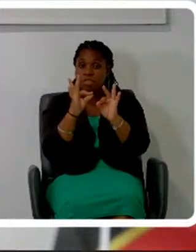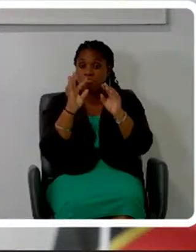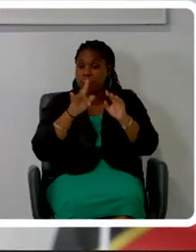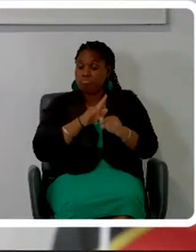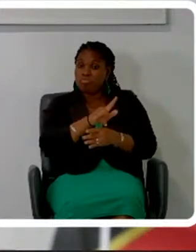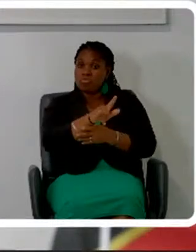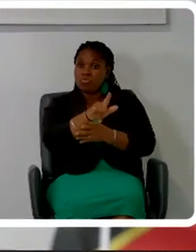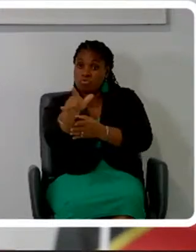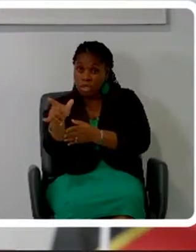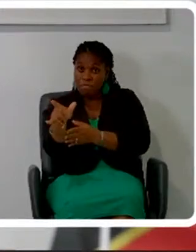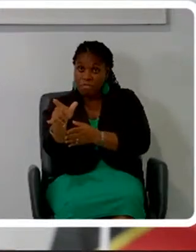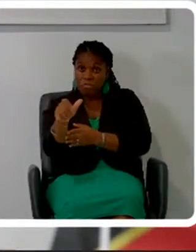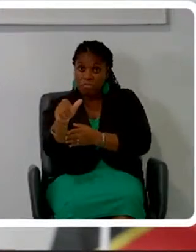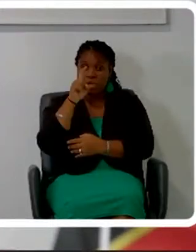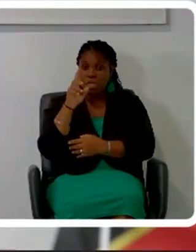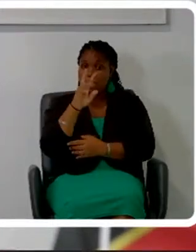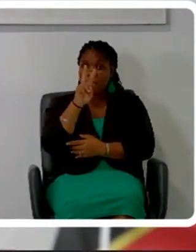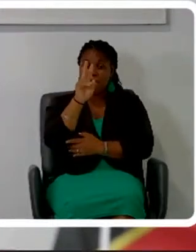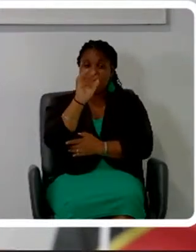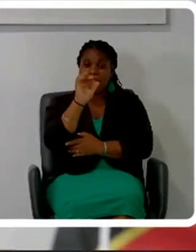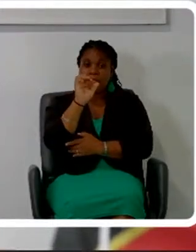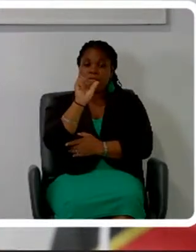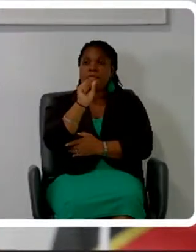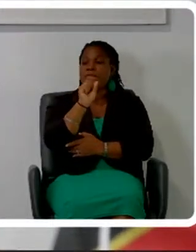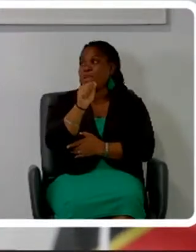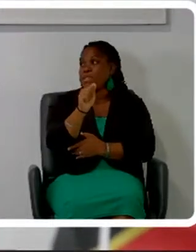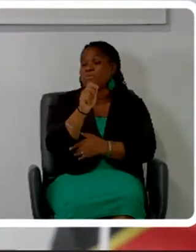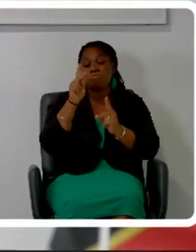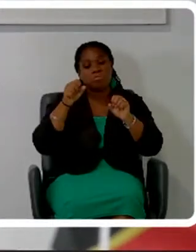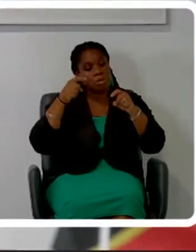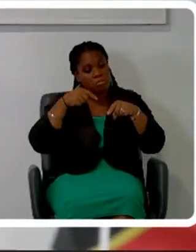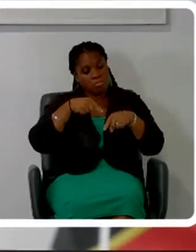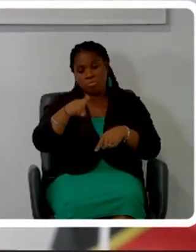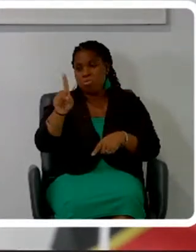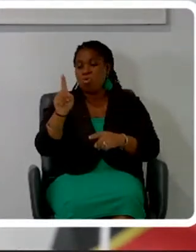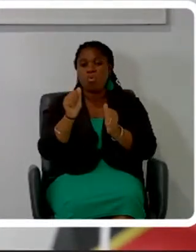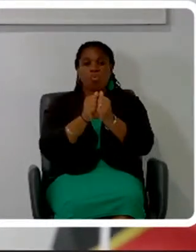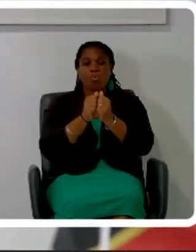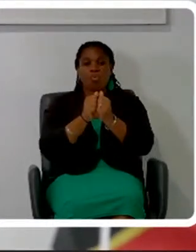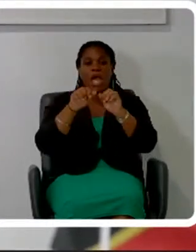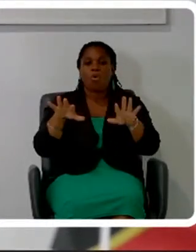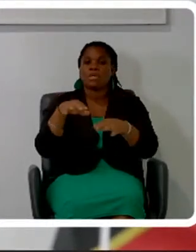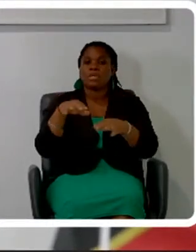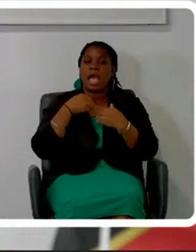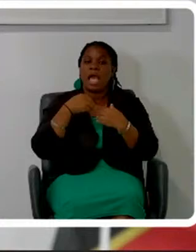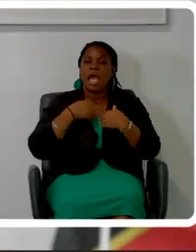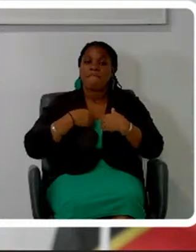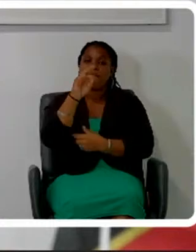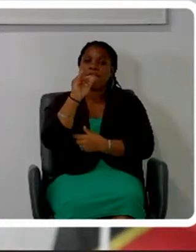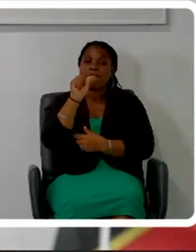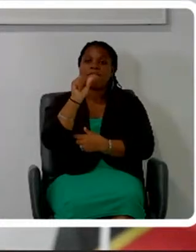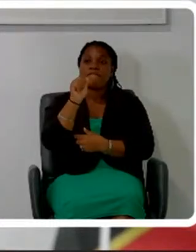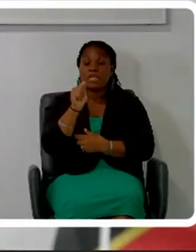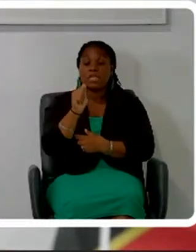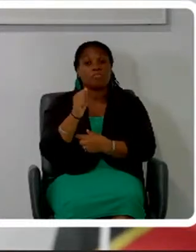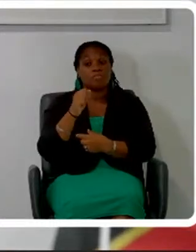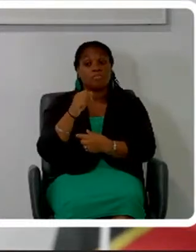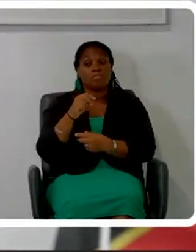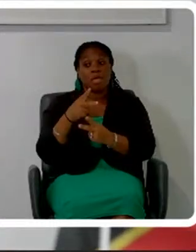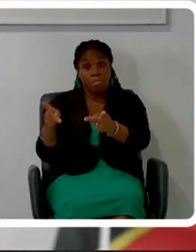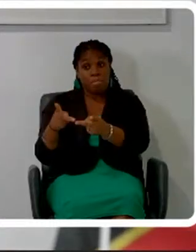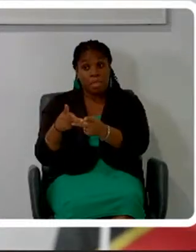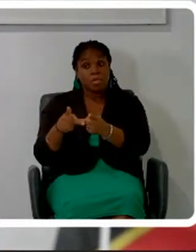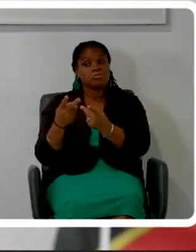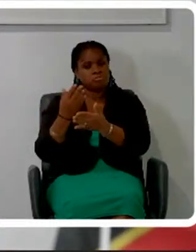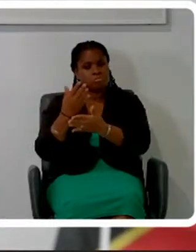and so forth, rather our citizens can have visa-free access to Ghana. Something, Ghana is a significant player in